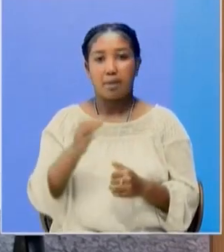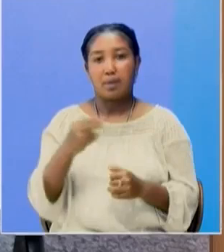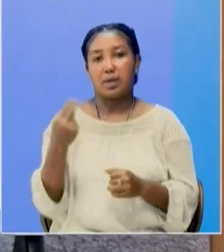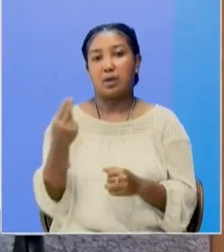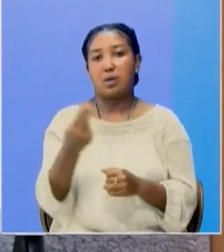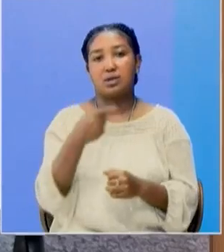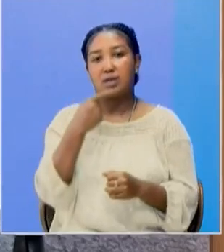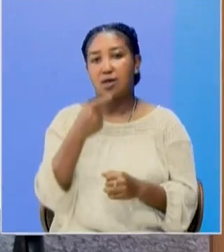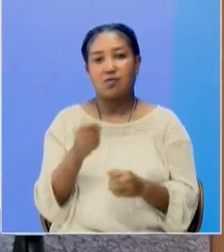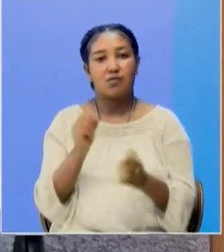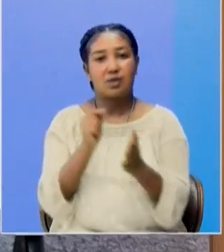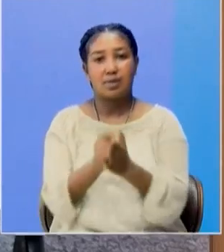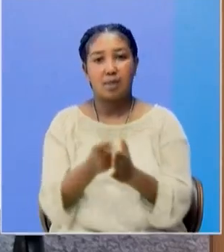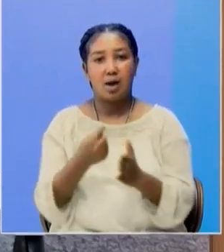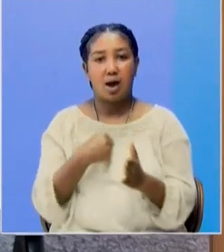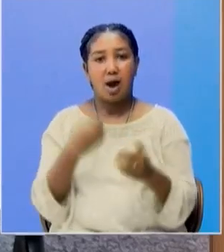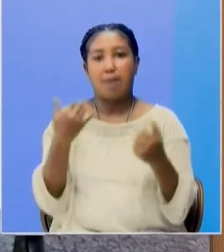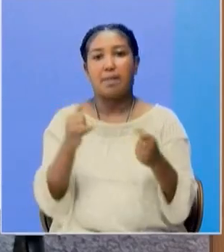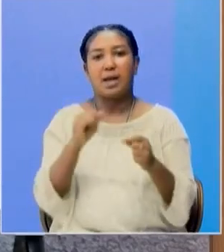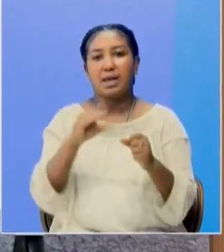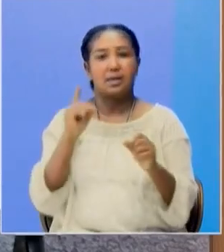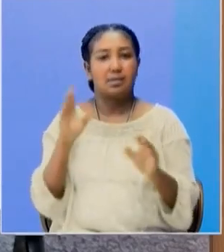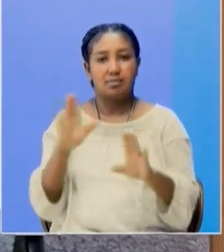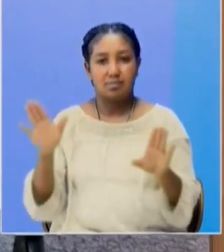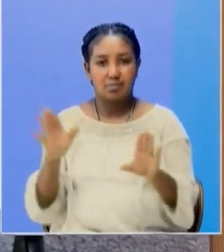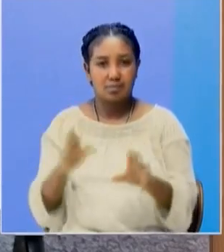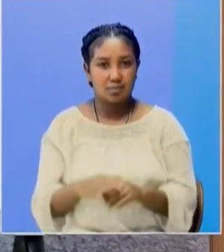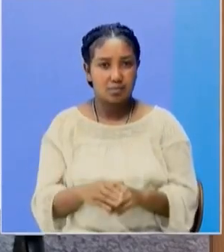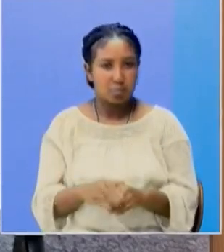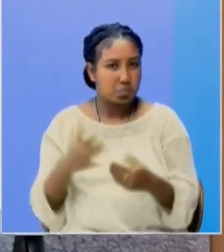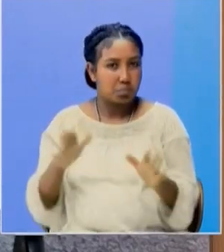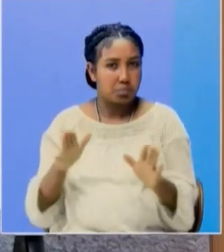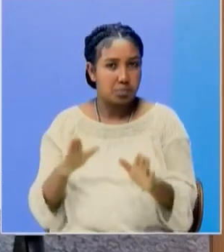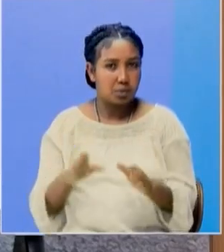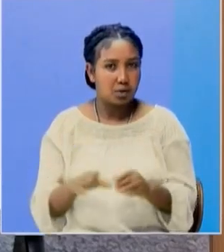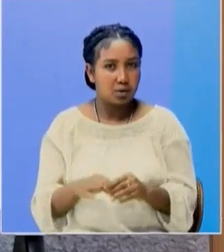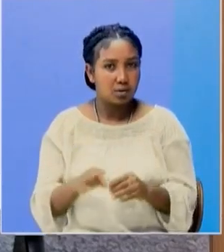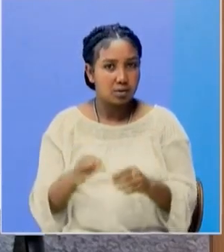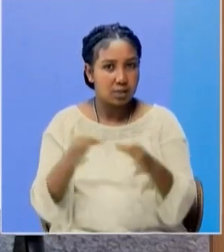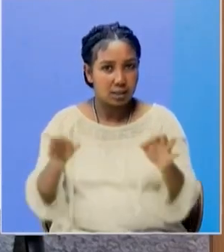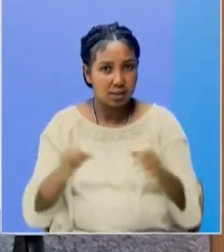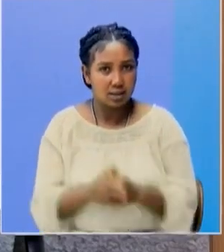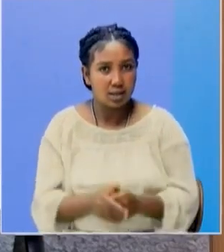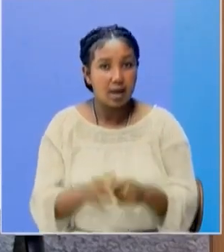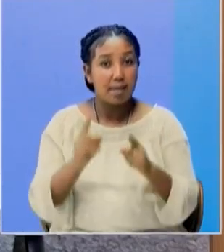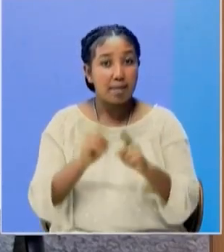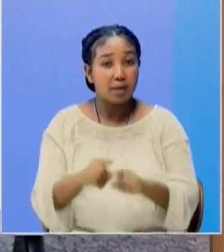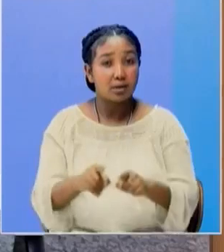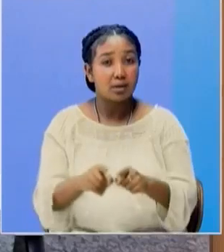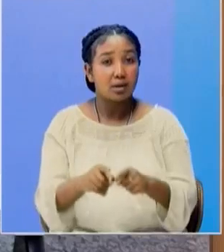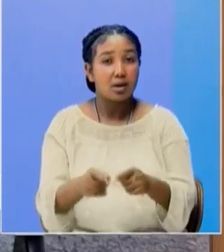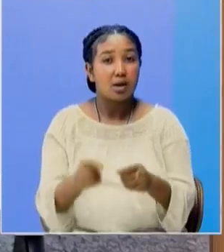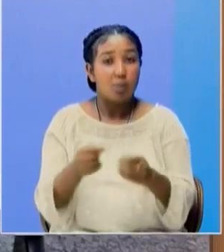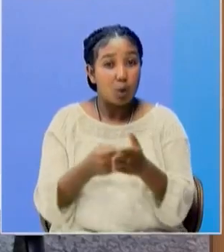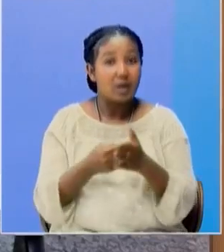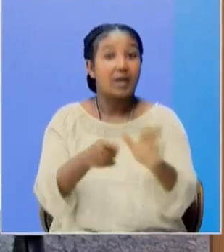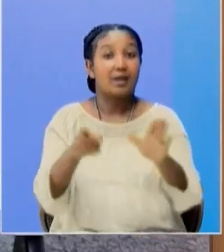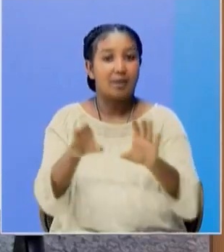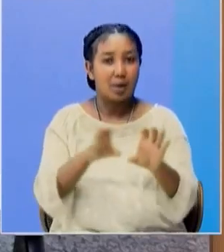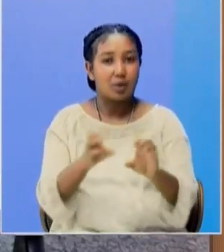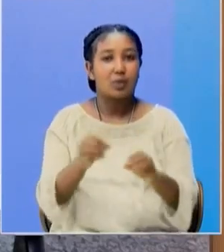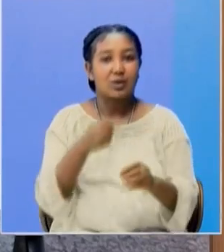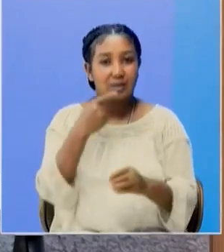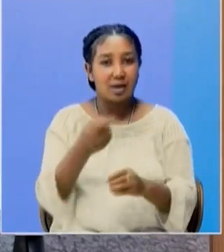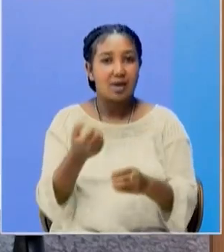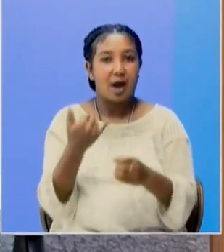can say, for example, I played. That's all. That's the sentence, okay? But to make it more clear, we can